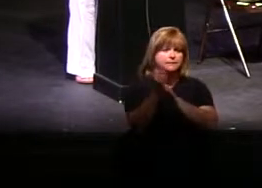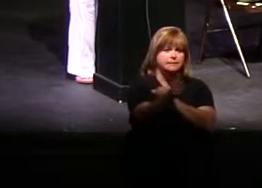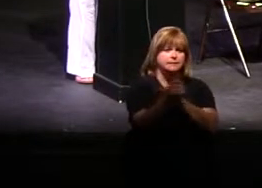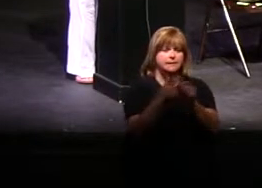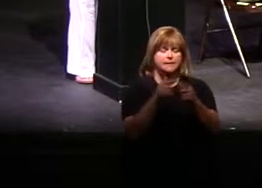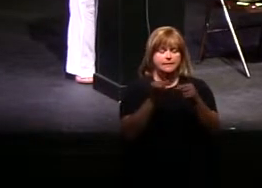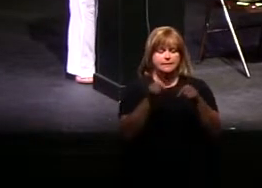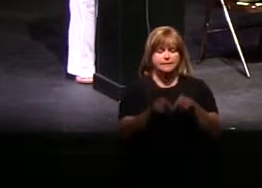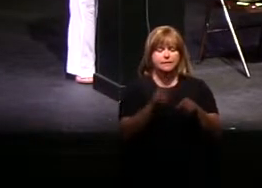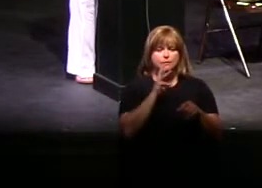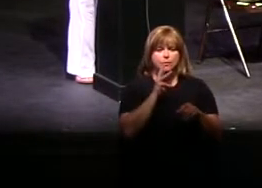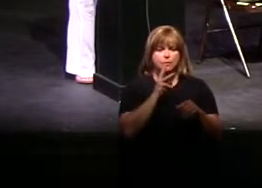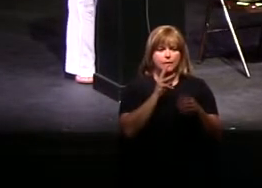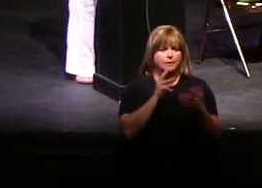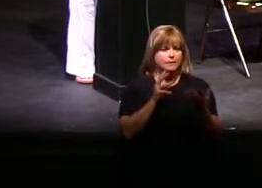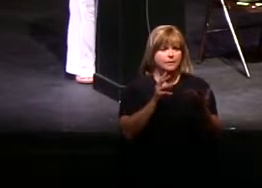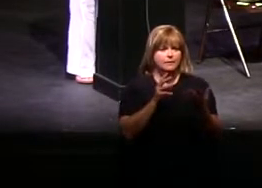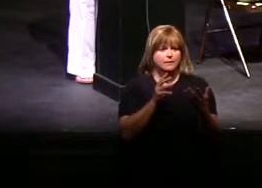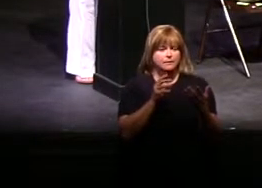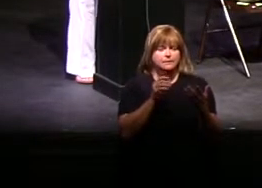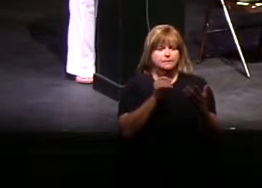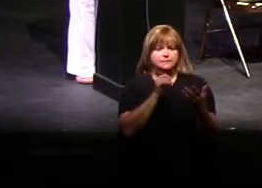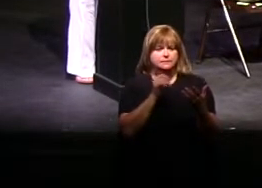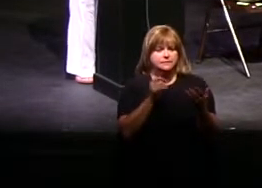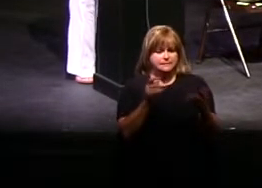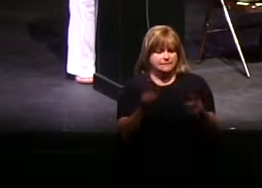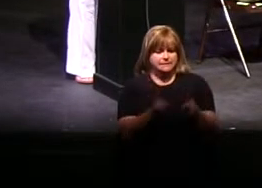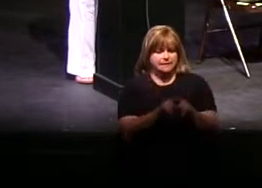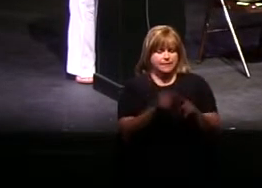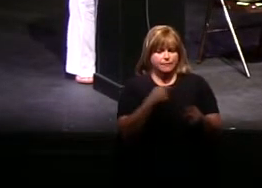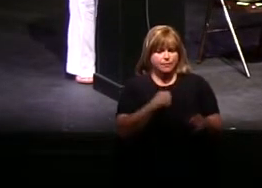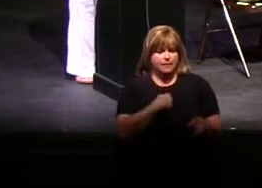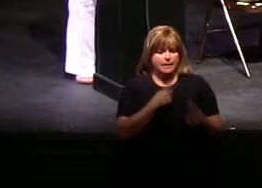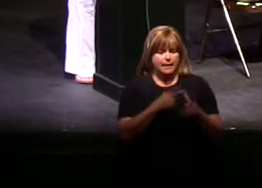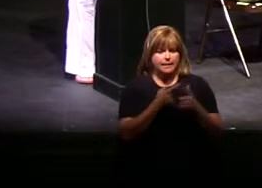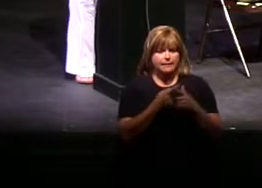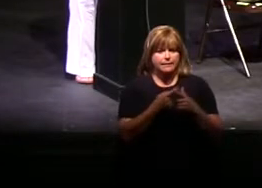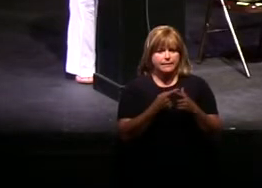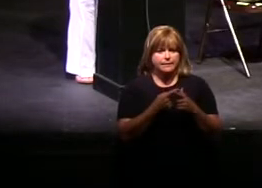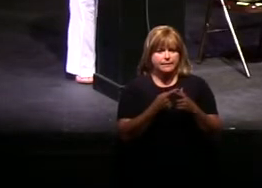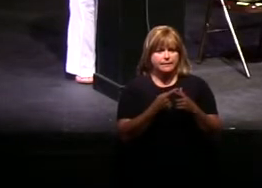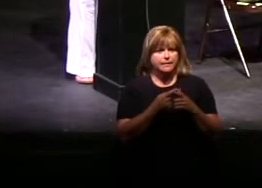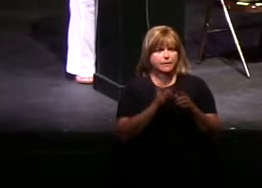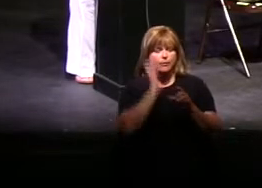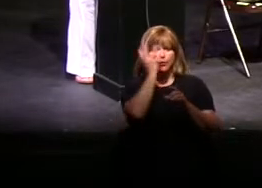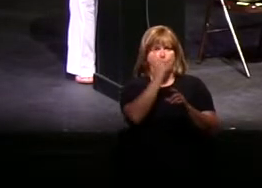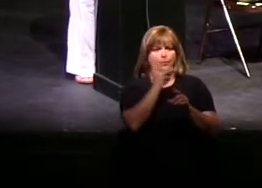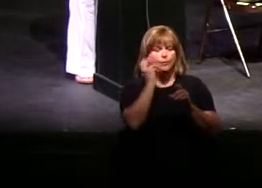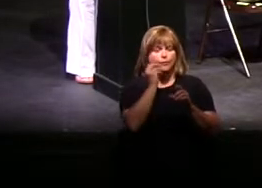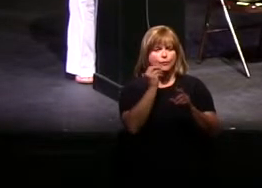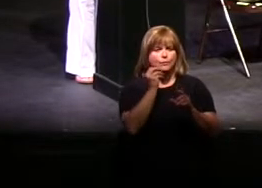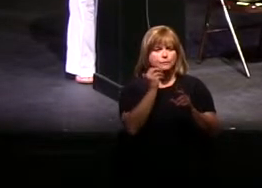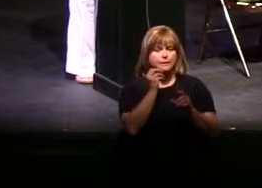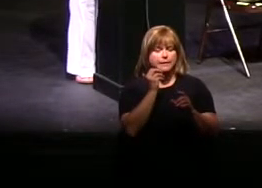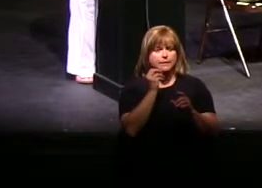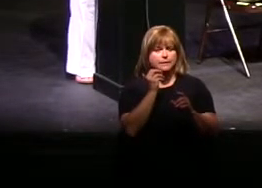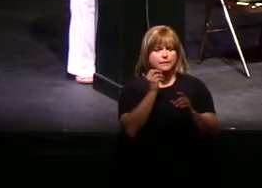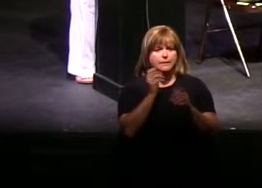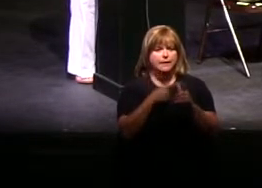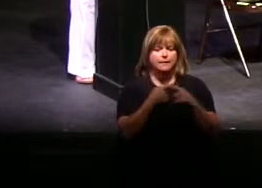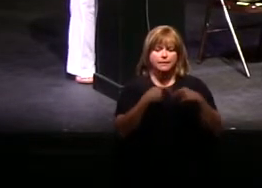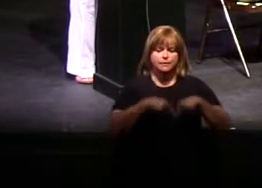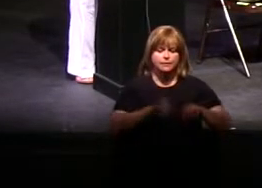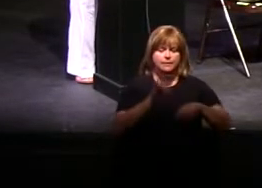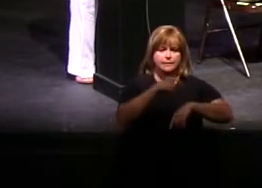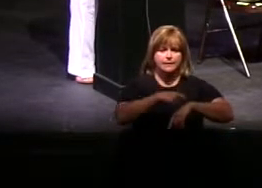water was an inconceivable pleasure to me, an incomparable splendor. At that time, the